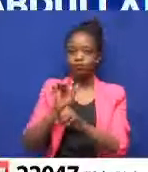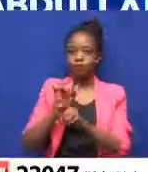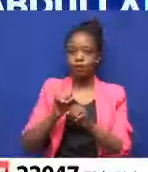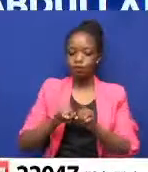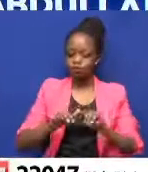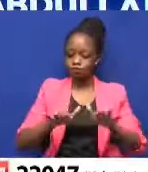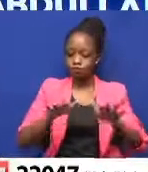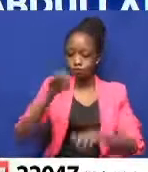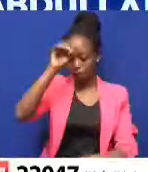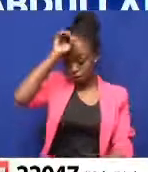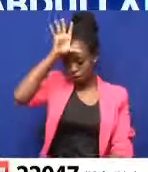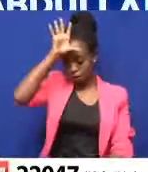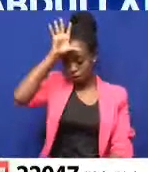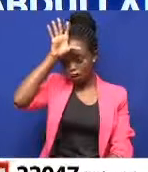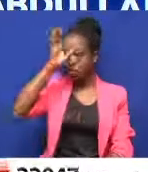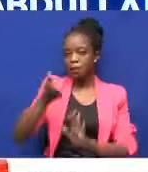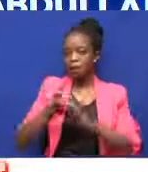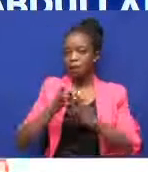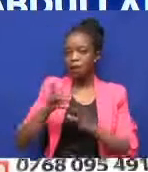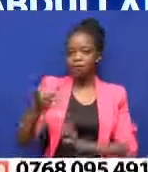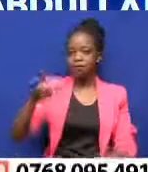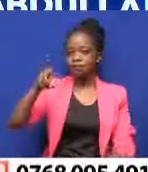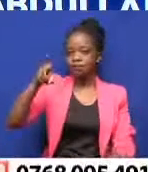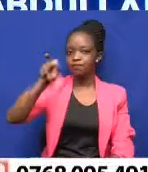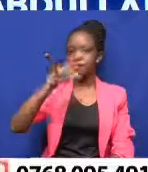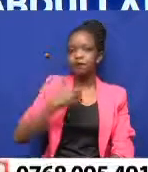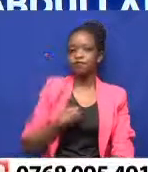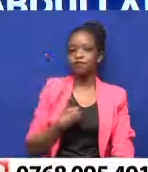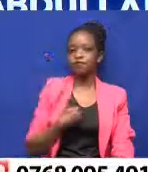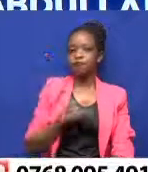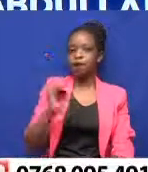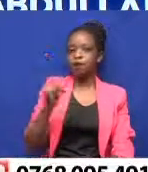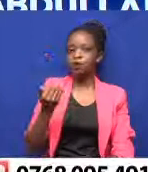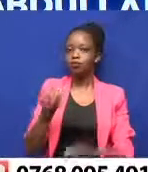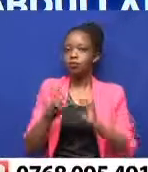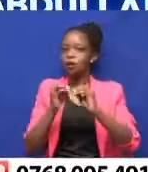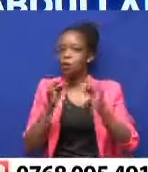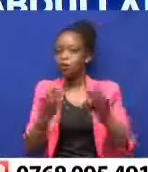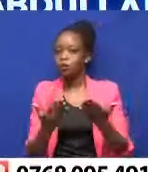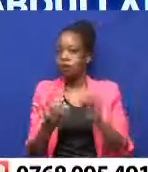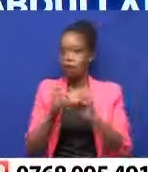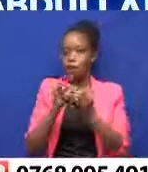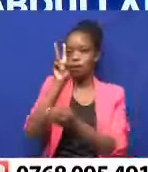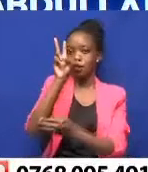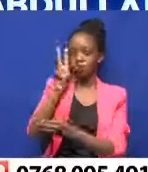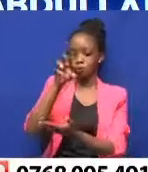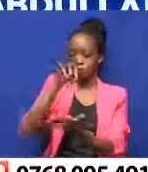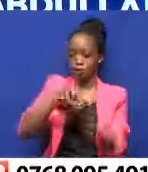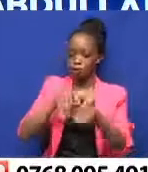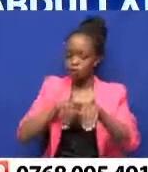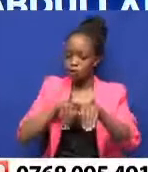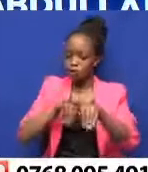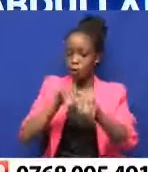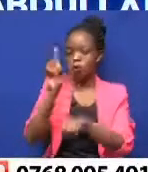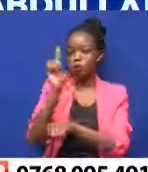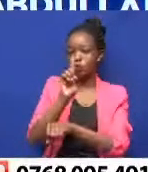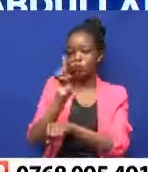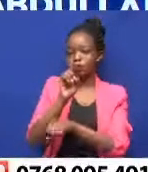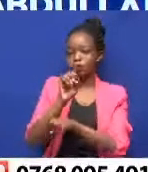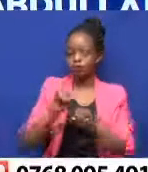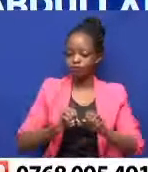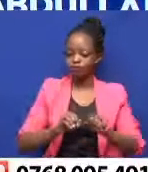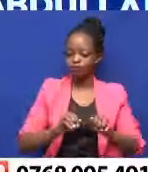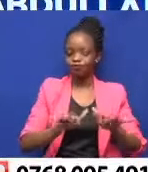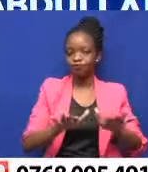Infections in Kiambu County has been on the rise, with the county now being ranked at the second position after Nairobi in terms of